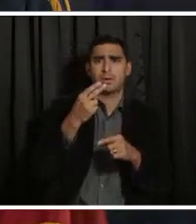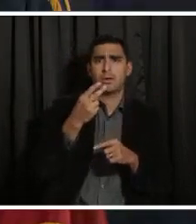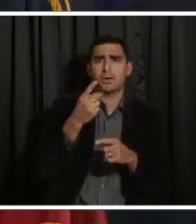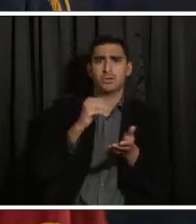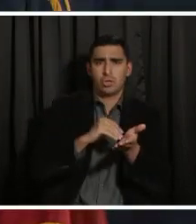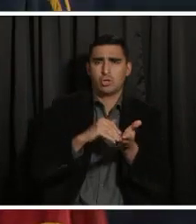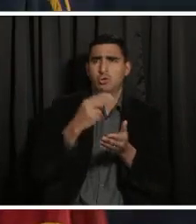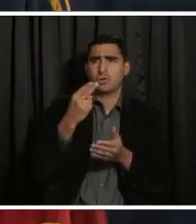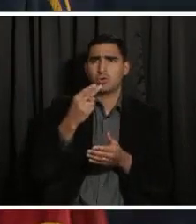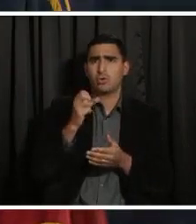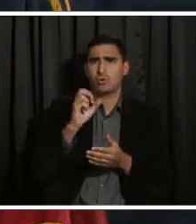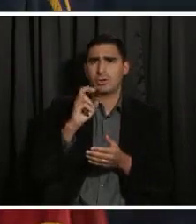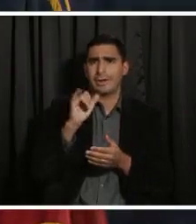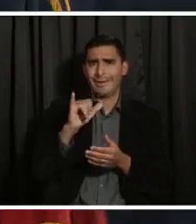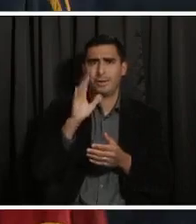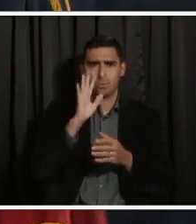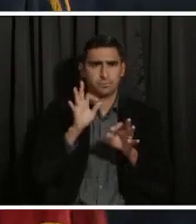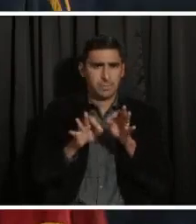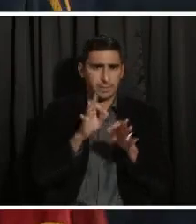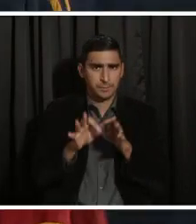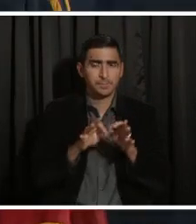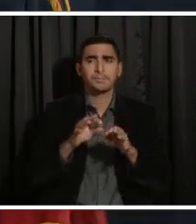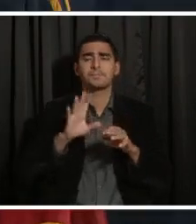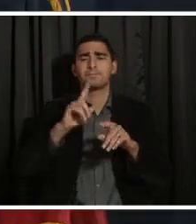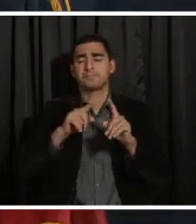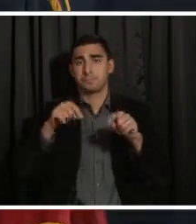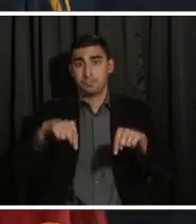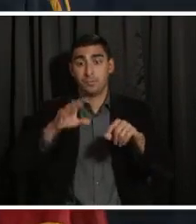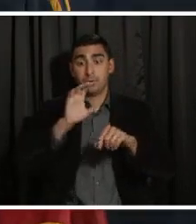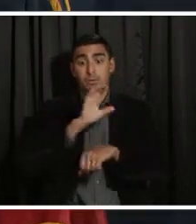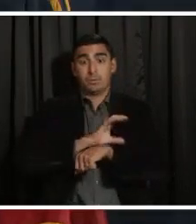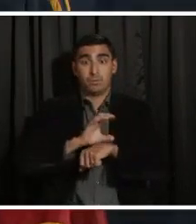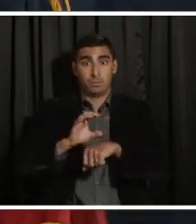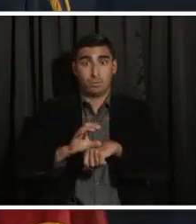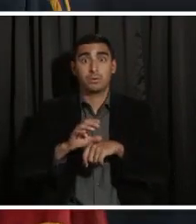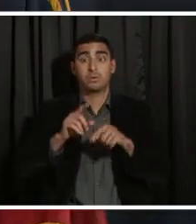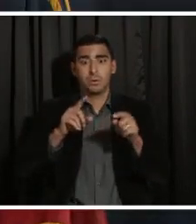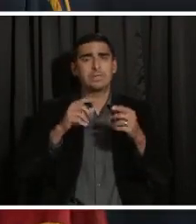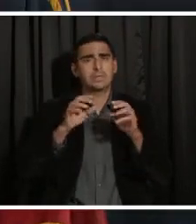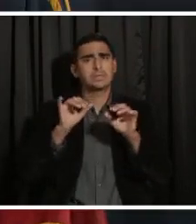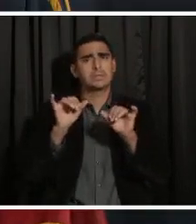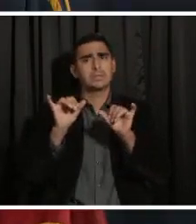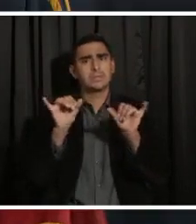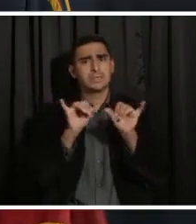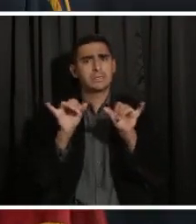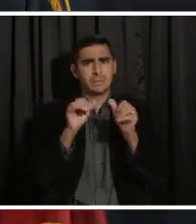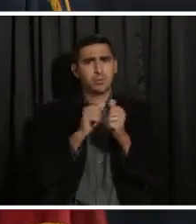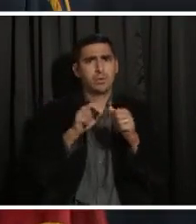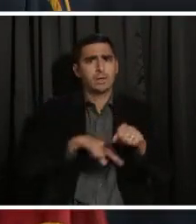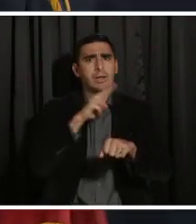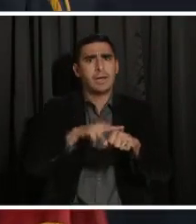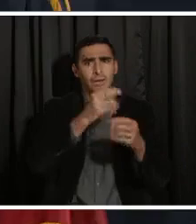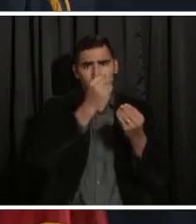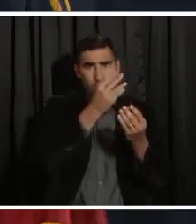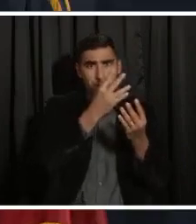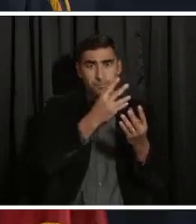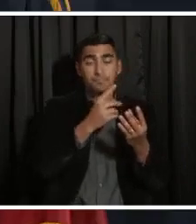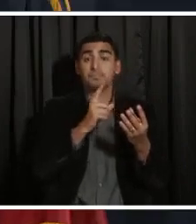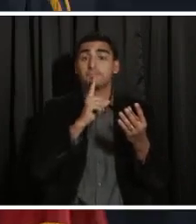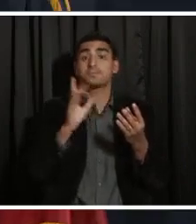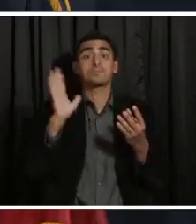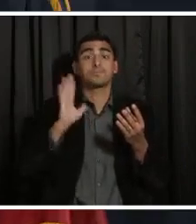well. But what we see in Colorado is entirely consistent with the national data. In fact, it was first presented to